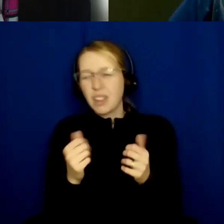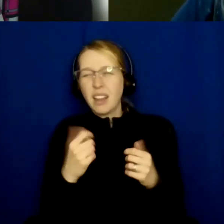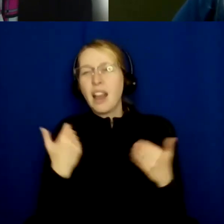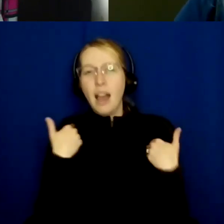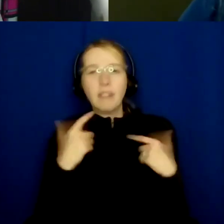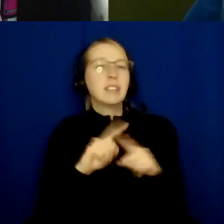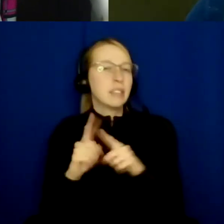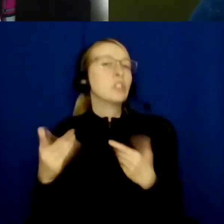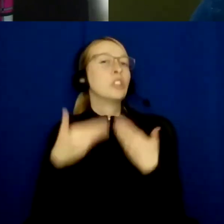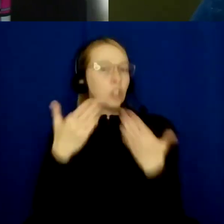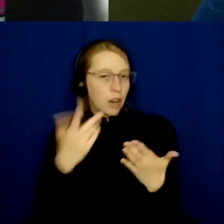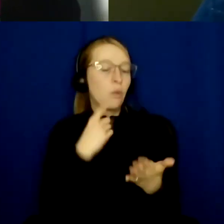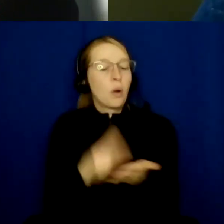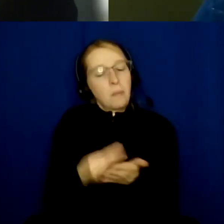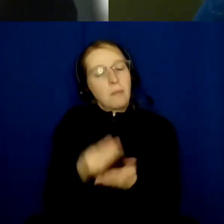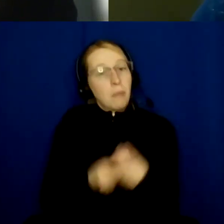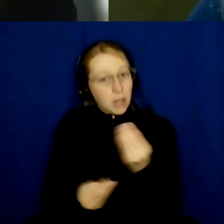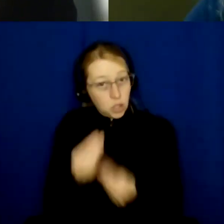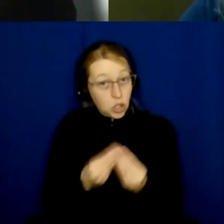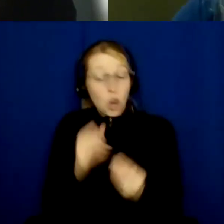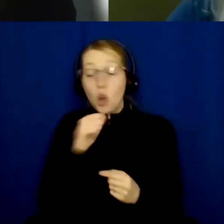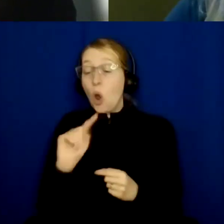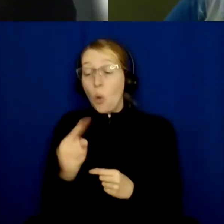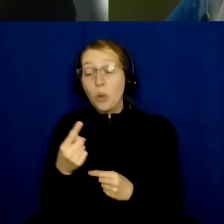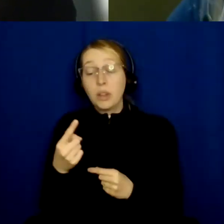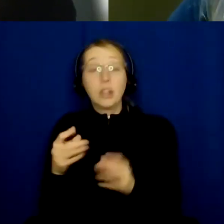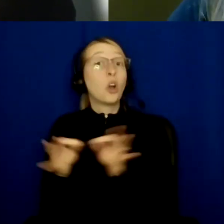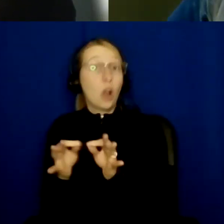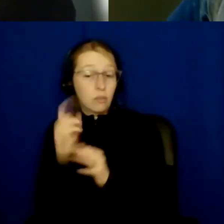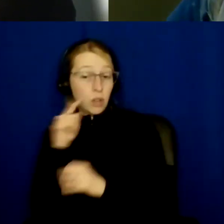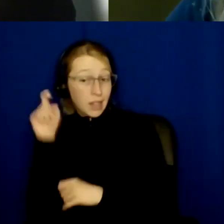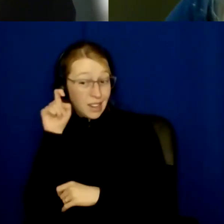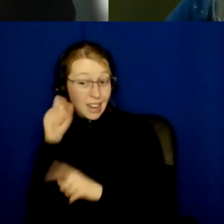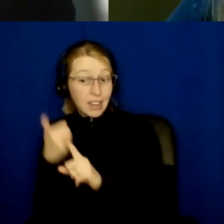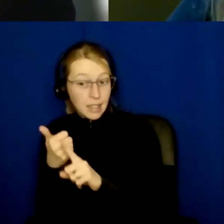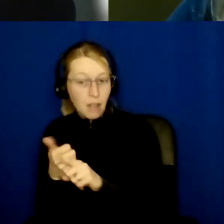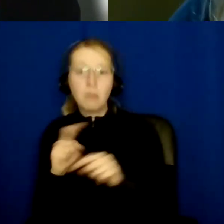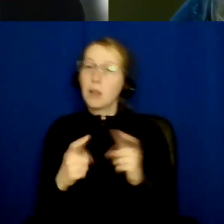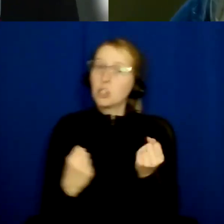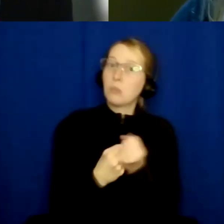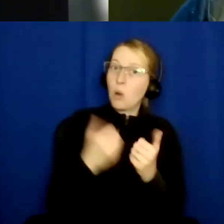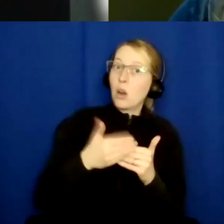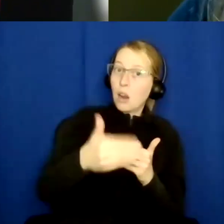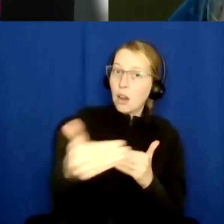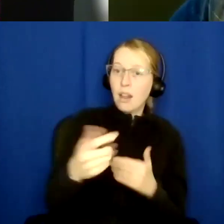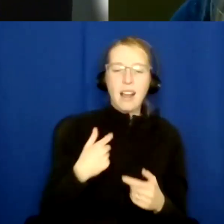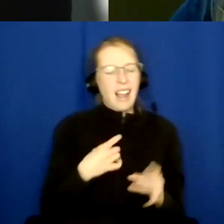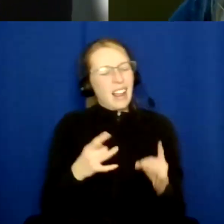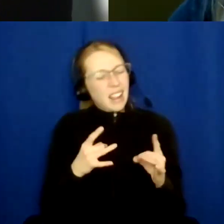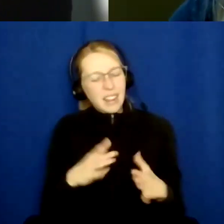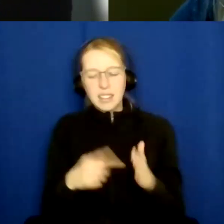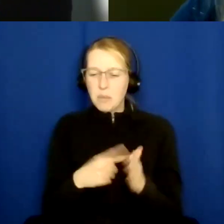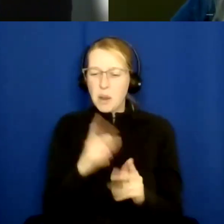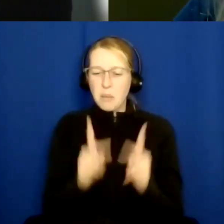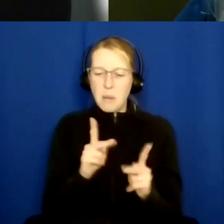someone that's going to kind of help you through that process. But I hate when I hear, people get fit with hearing aids that they feel were so expensive,